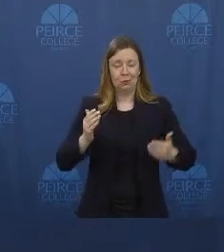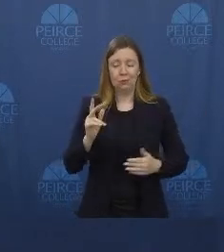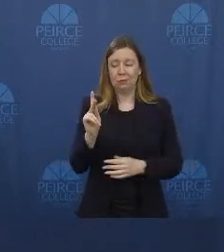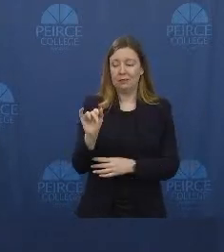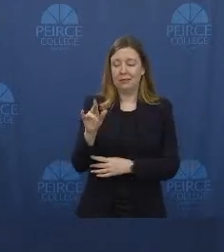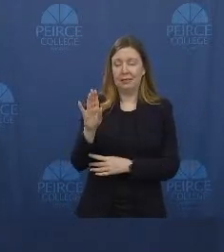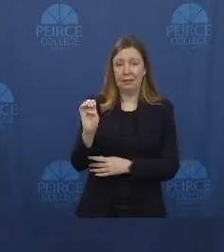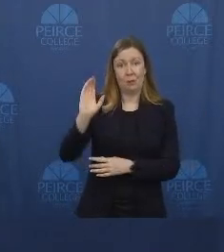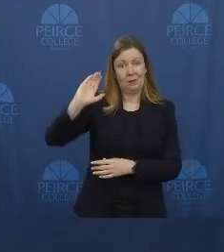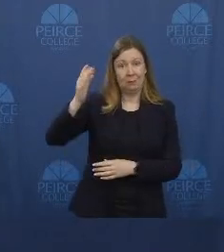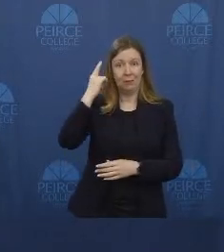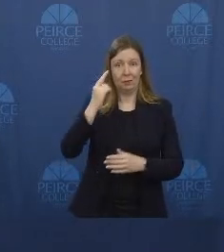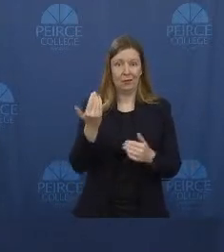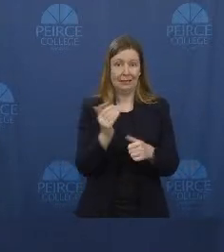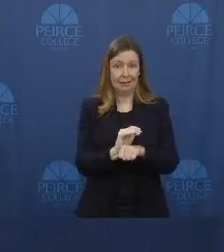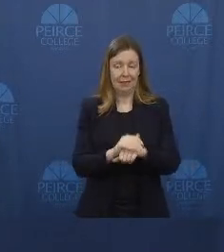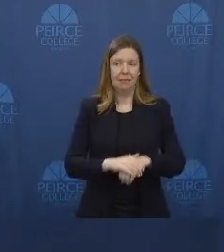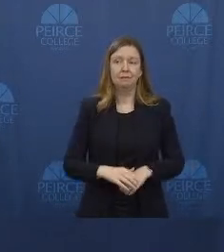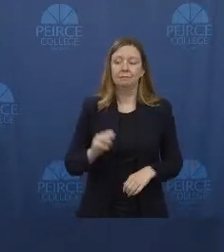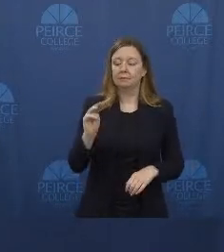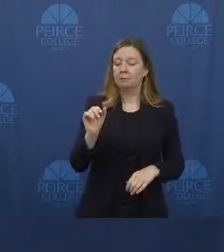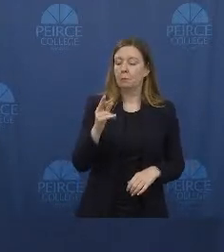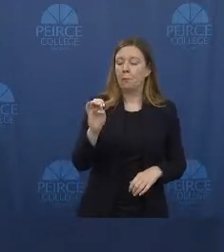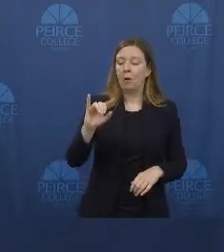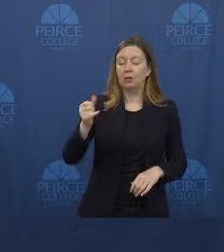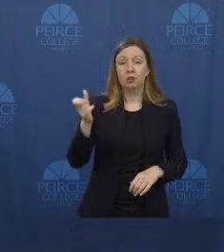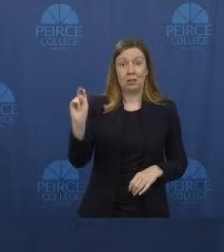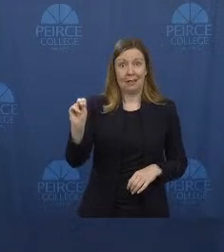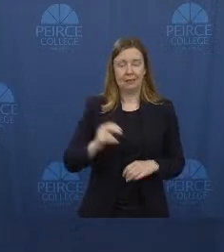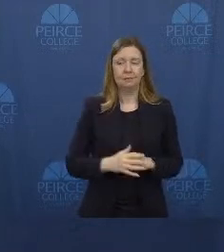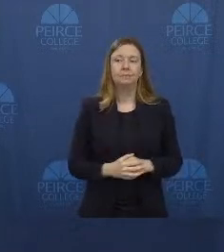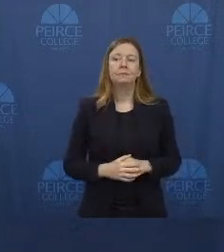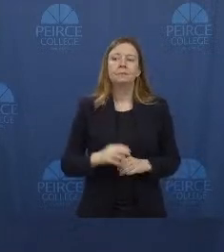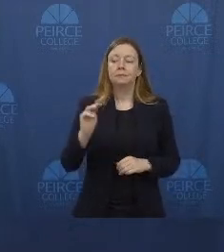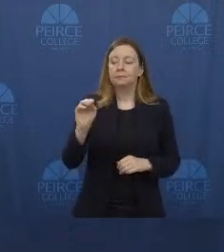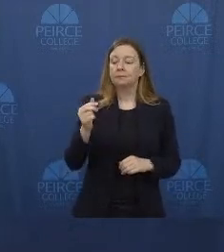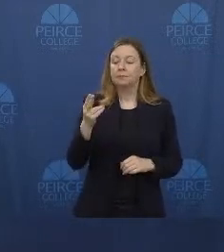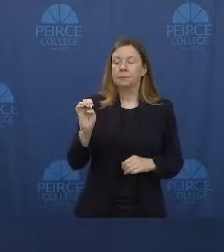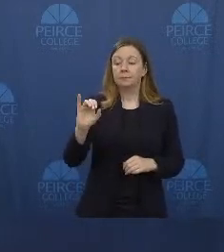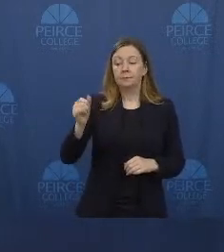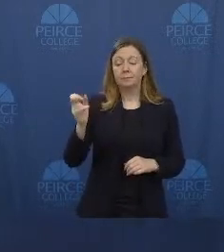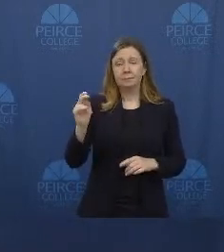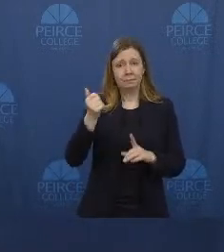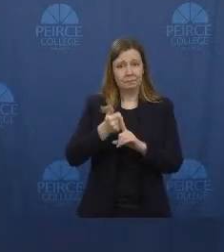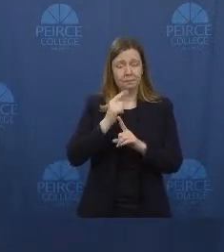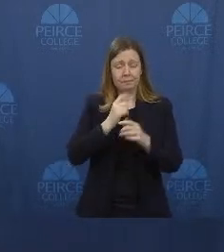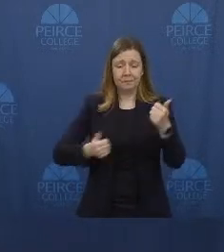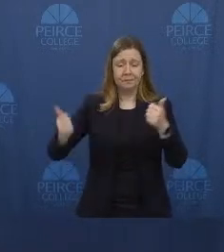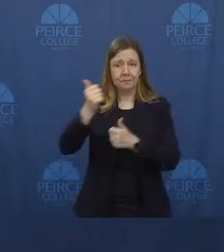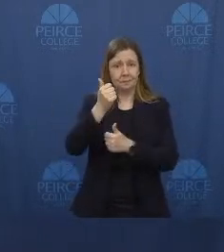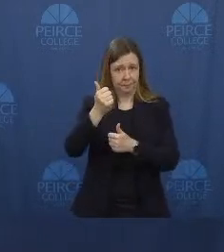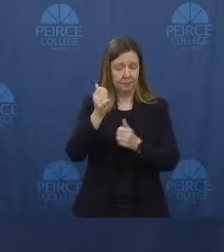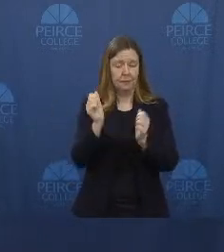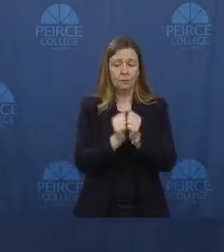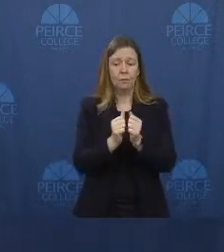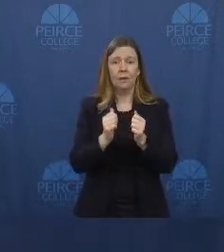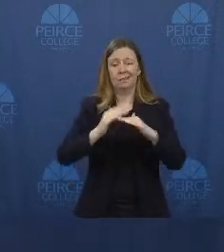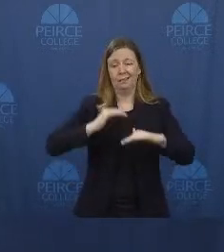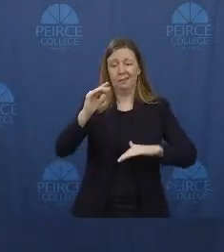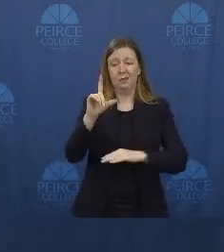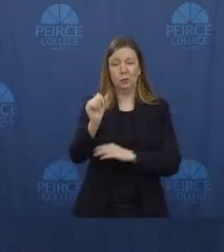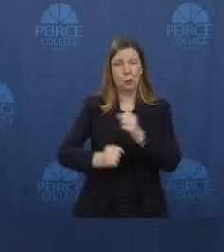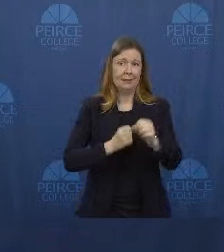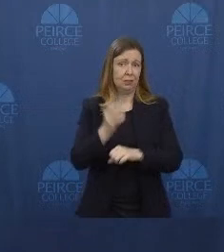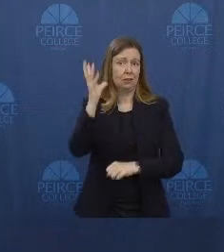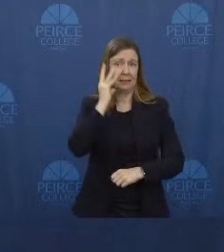keynote speaker for this evening, Marge Jackson. Marge Jackson is a senior executive with more than 20 years